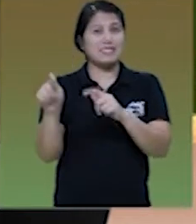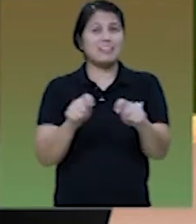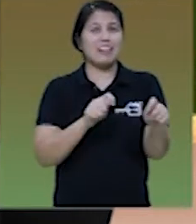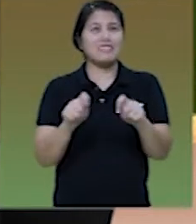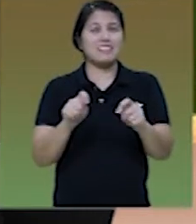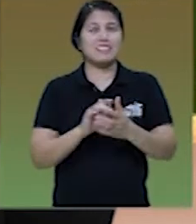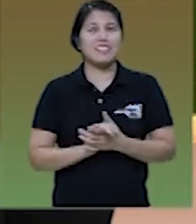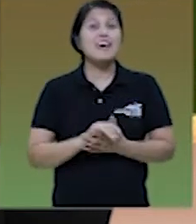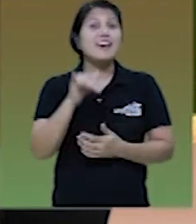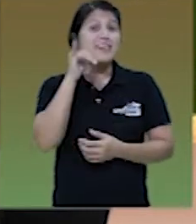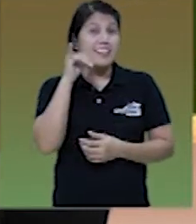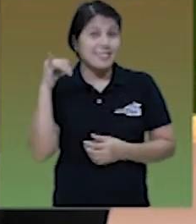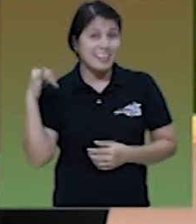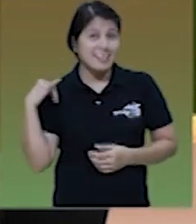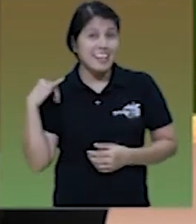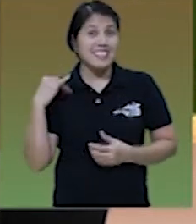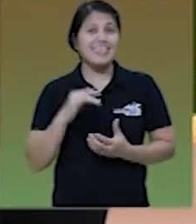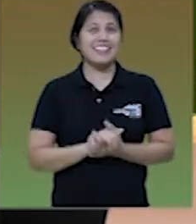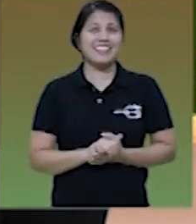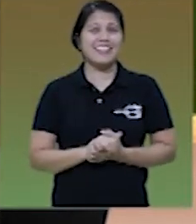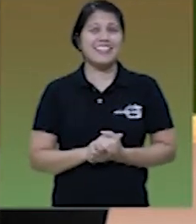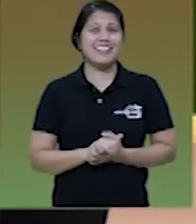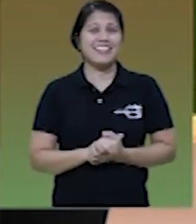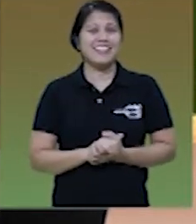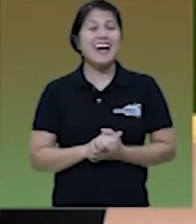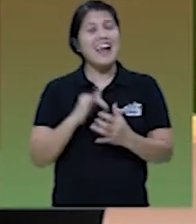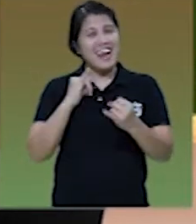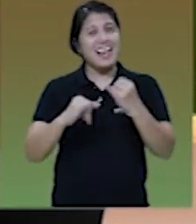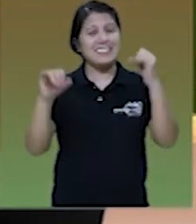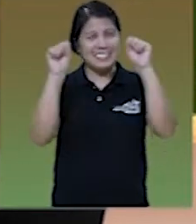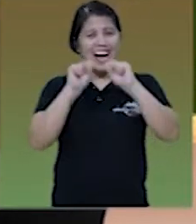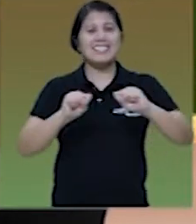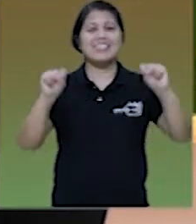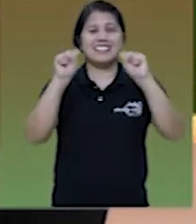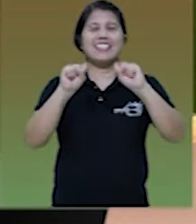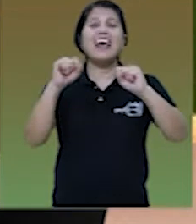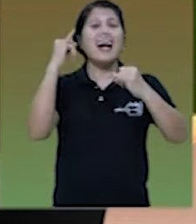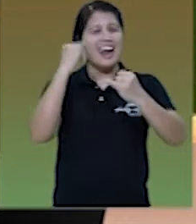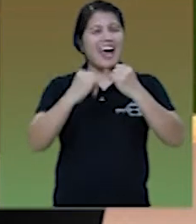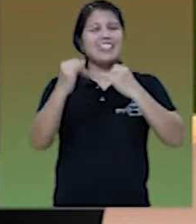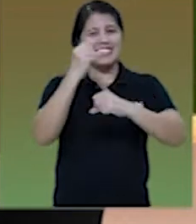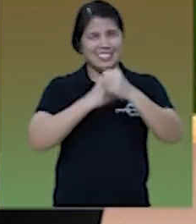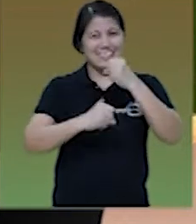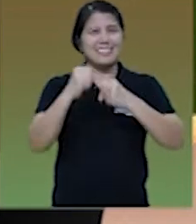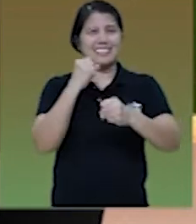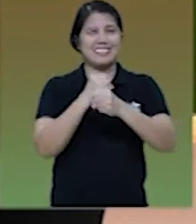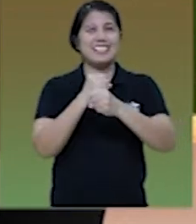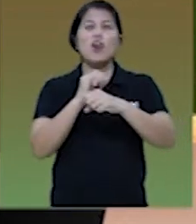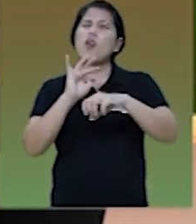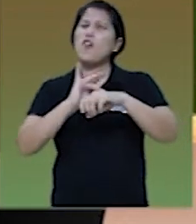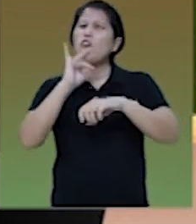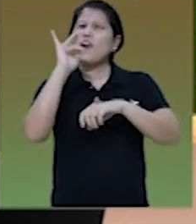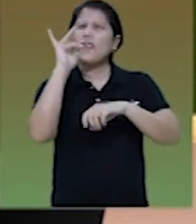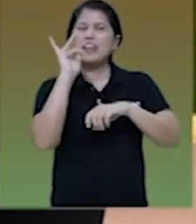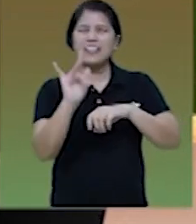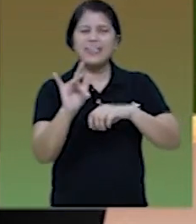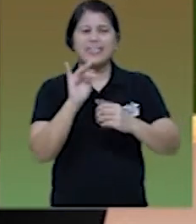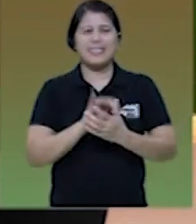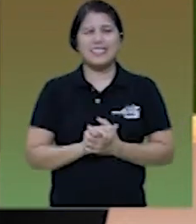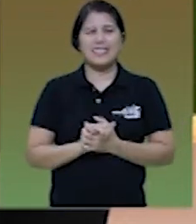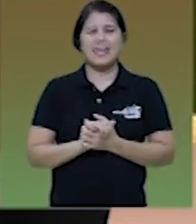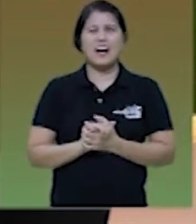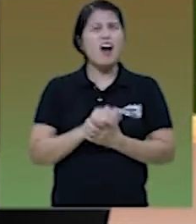tense are yesterday, last Saturday, last year,